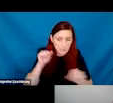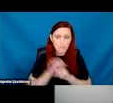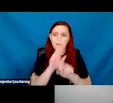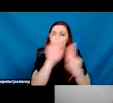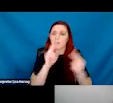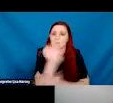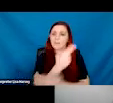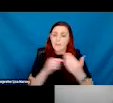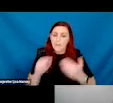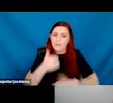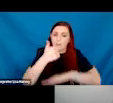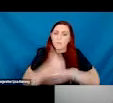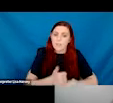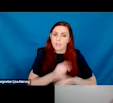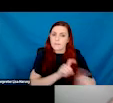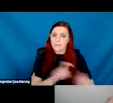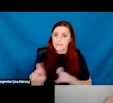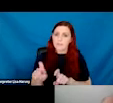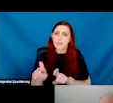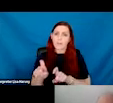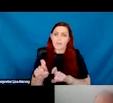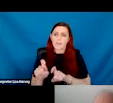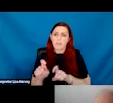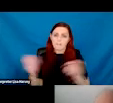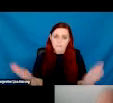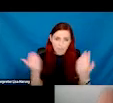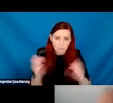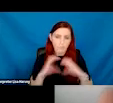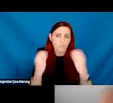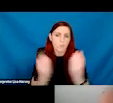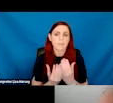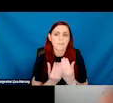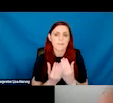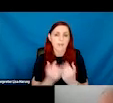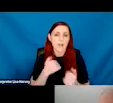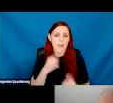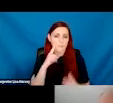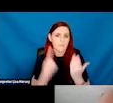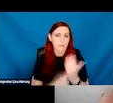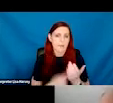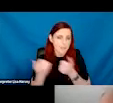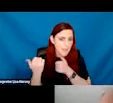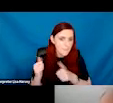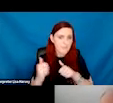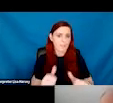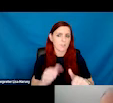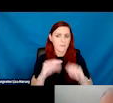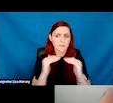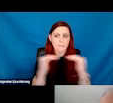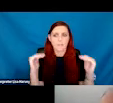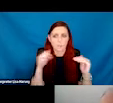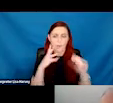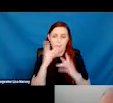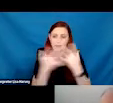the foundation of sustainable, vibrant communities. And I believe that implementation of this standard will make a